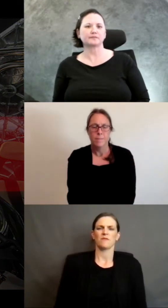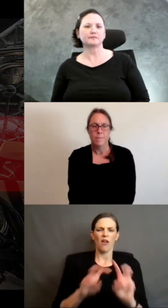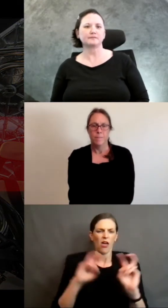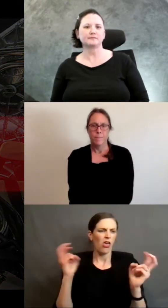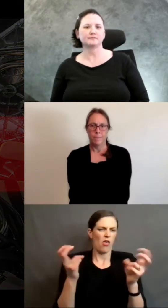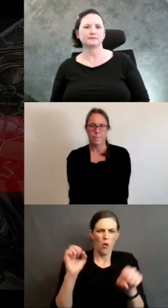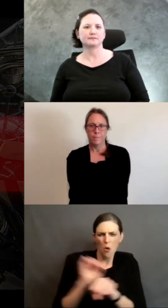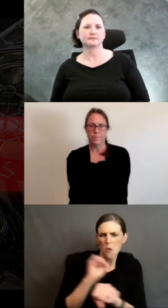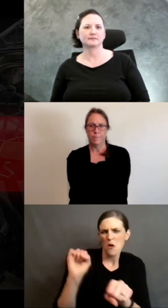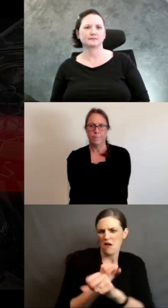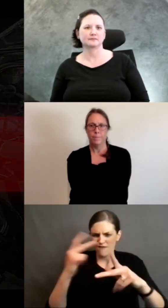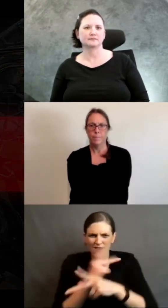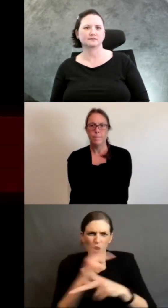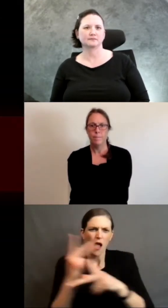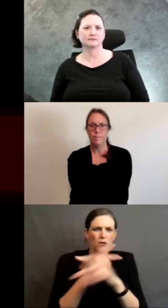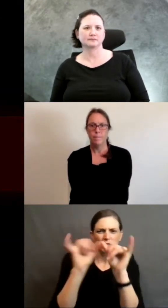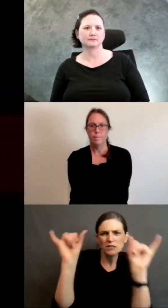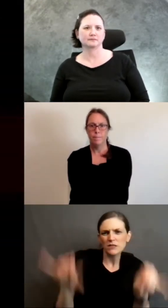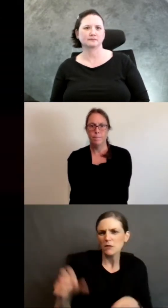system online.